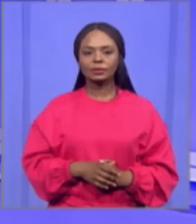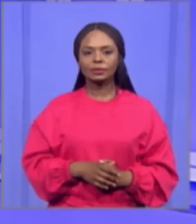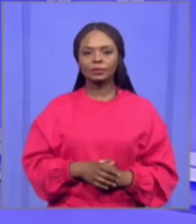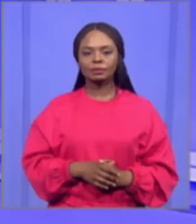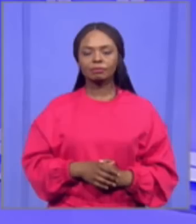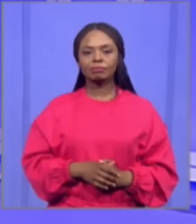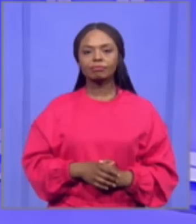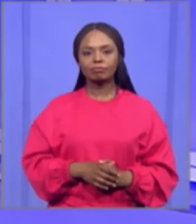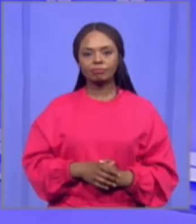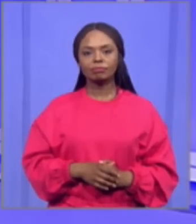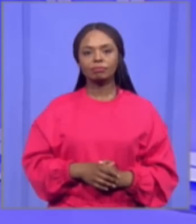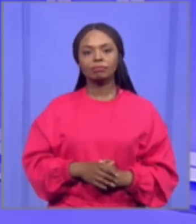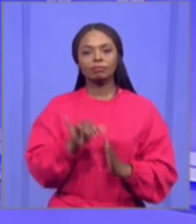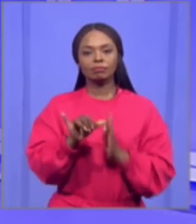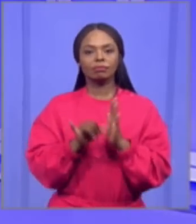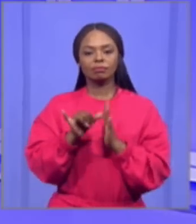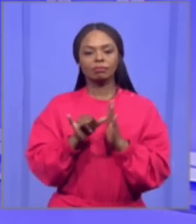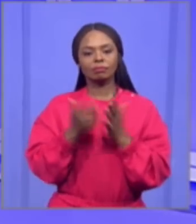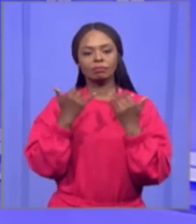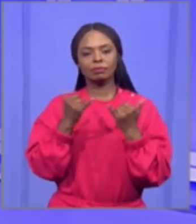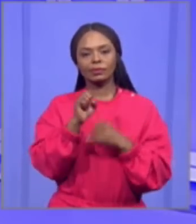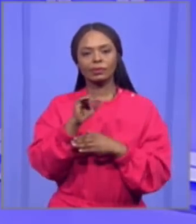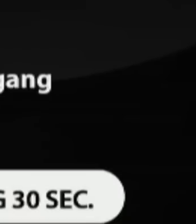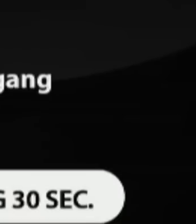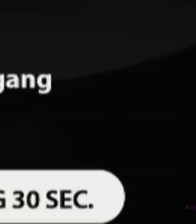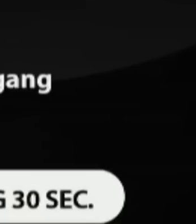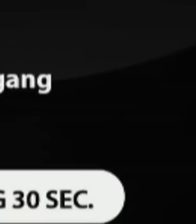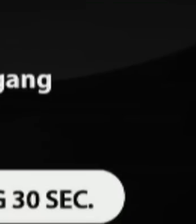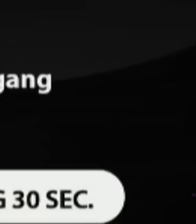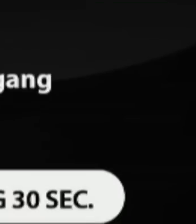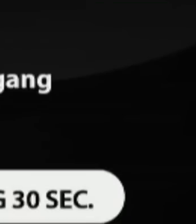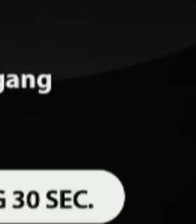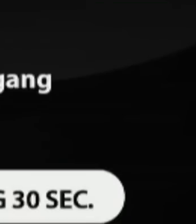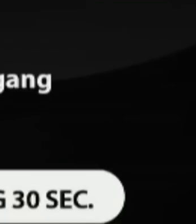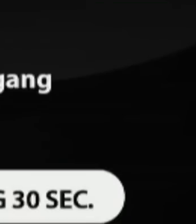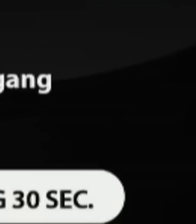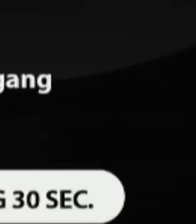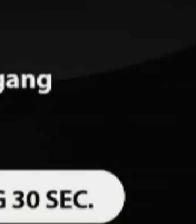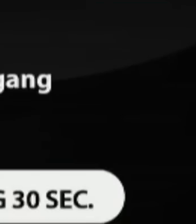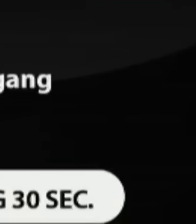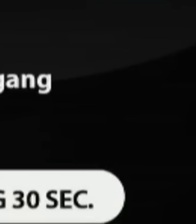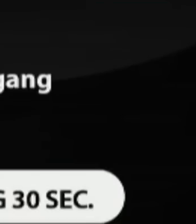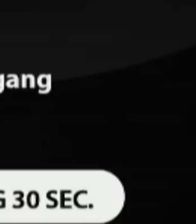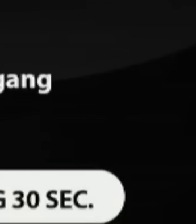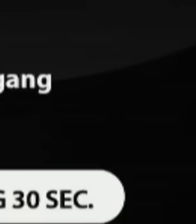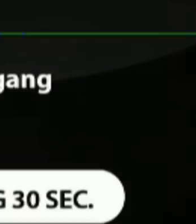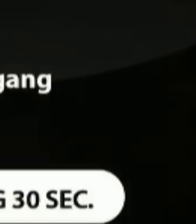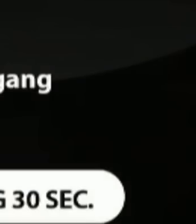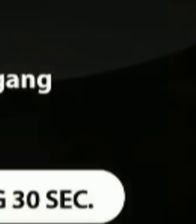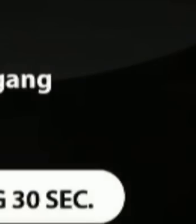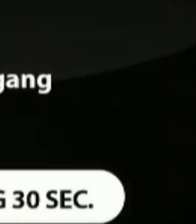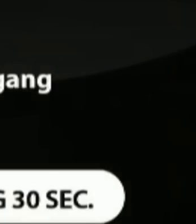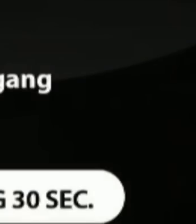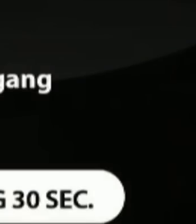Mo ikabela fumana ditaba tsa rona ho YouTube ka SABC ditaba _dikgang, Facebook account ke ditaba dikgang _ ati Twitter